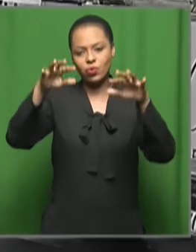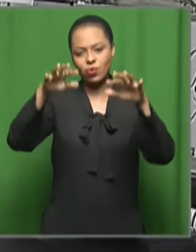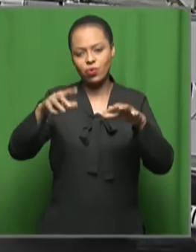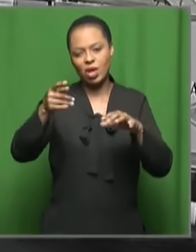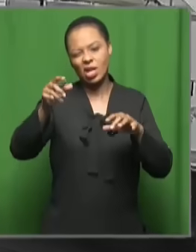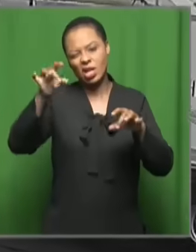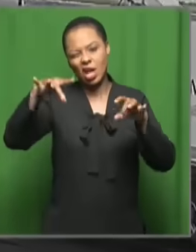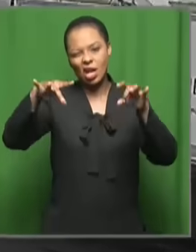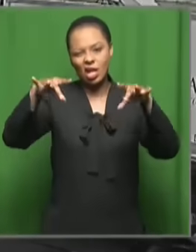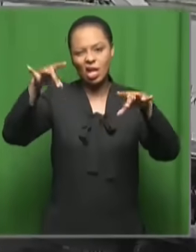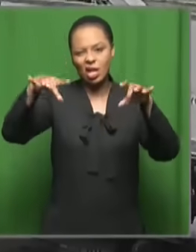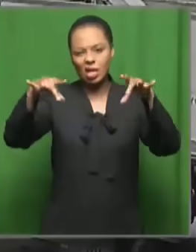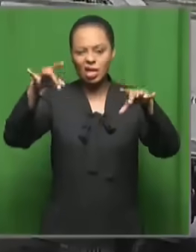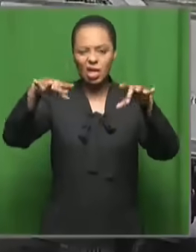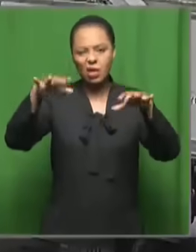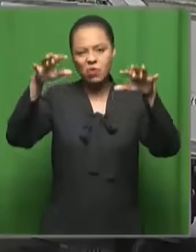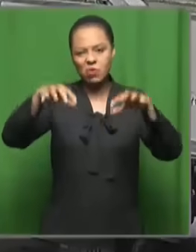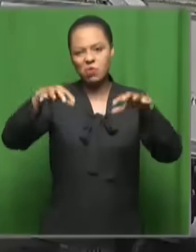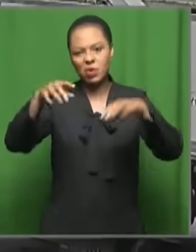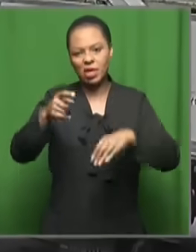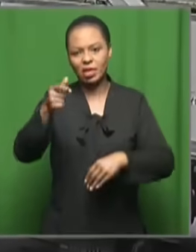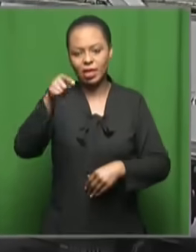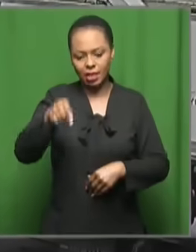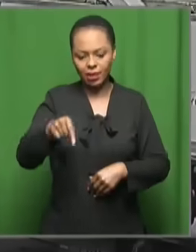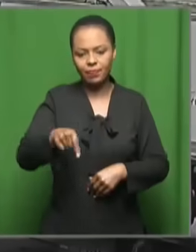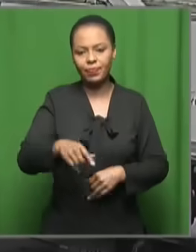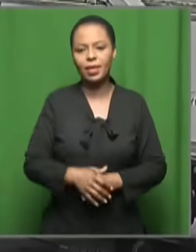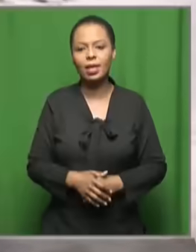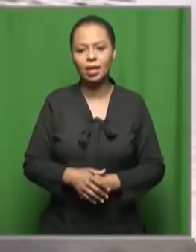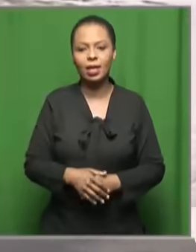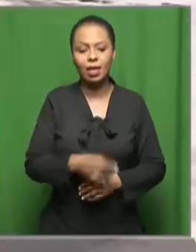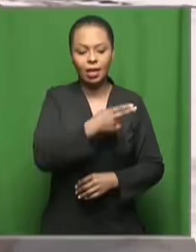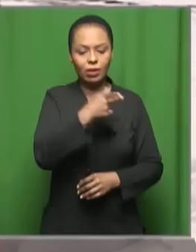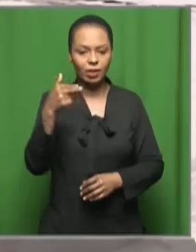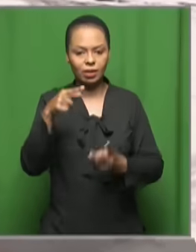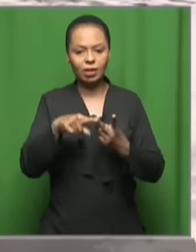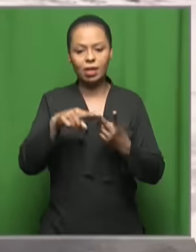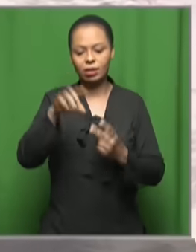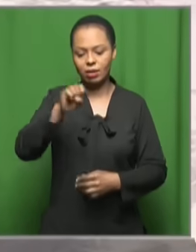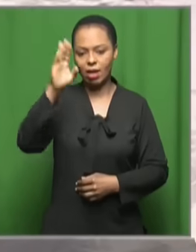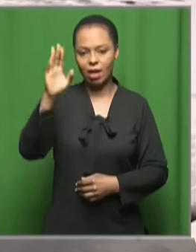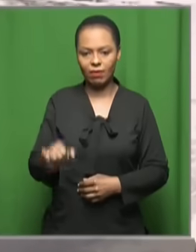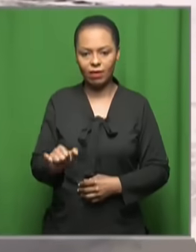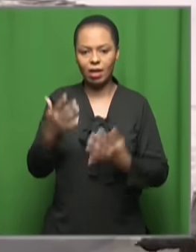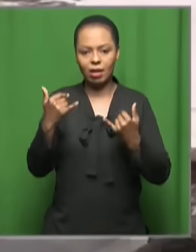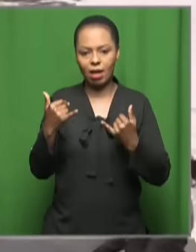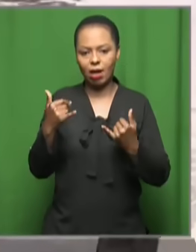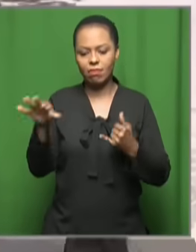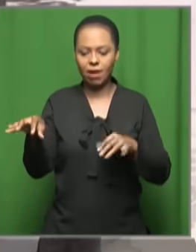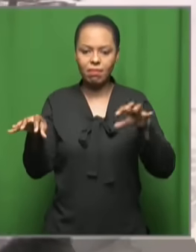as those two flags of Indonesia and South Africa are flapping around in the winds there.